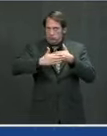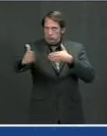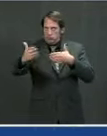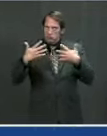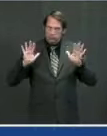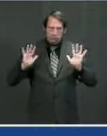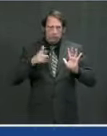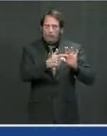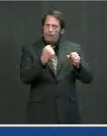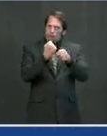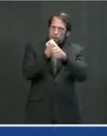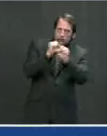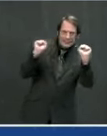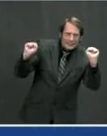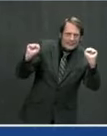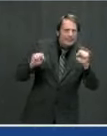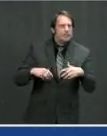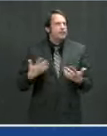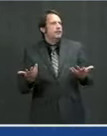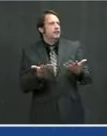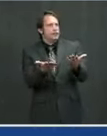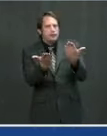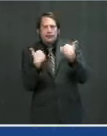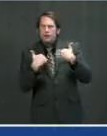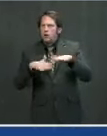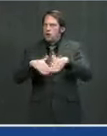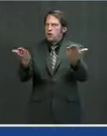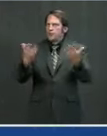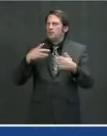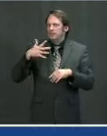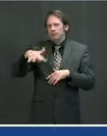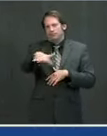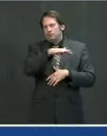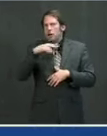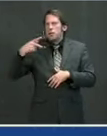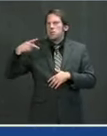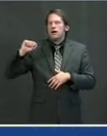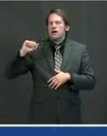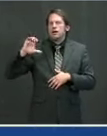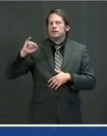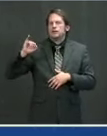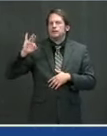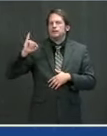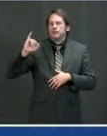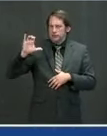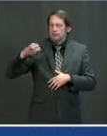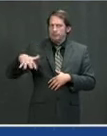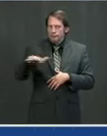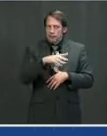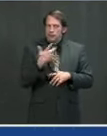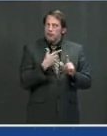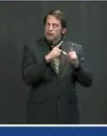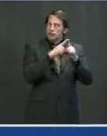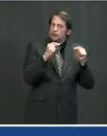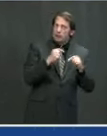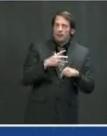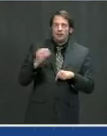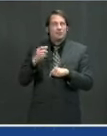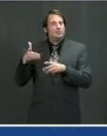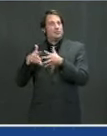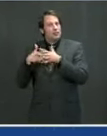Indo-Pacific. Japan and the United States are two strong democracies in the region, and we're committed